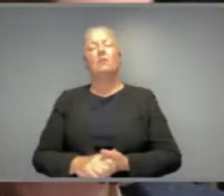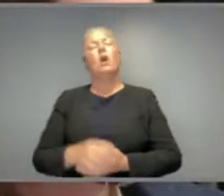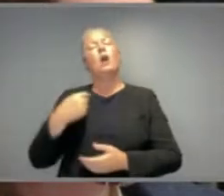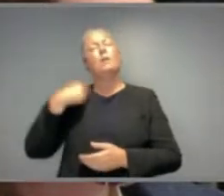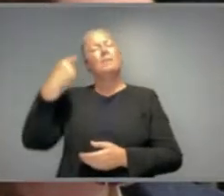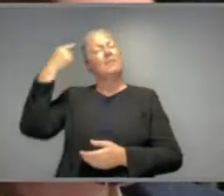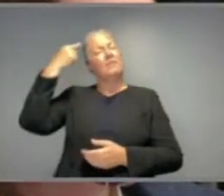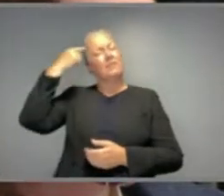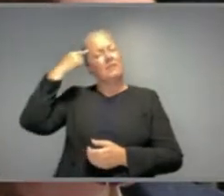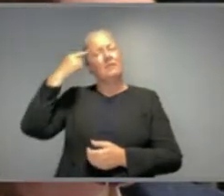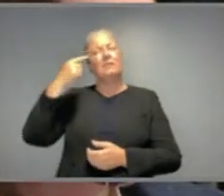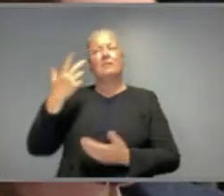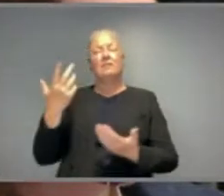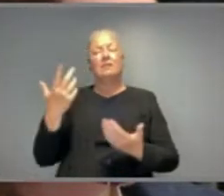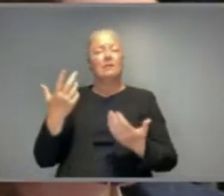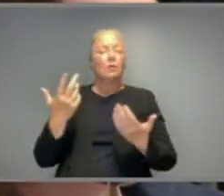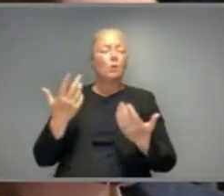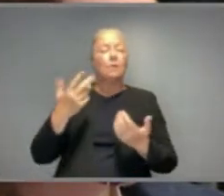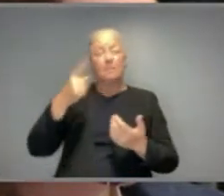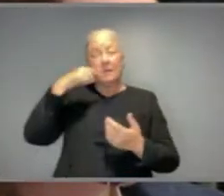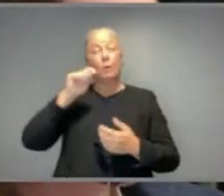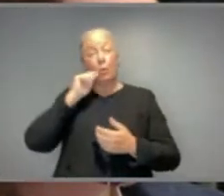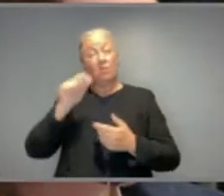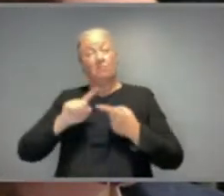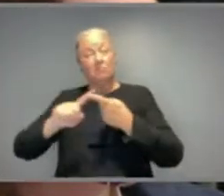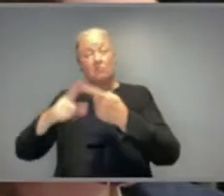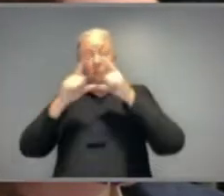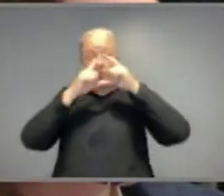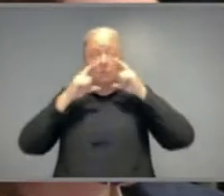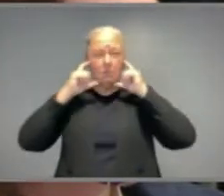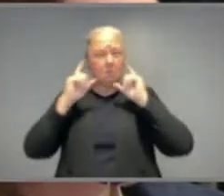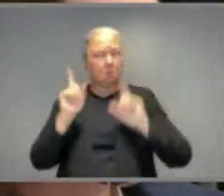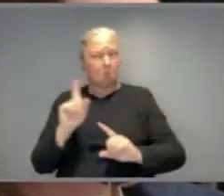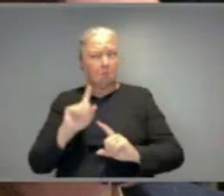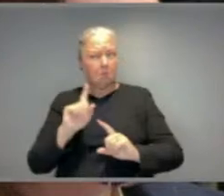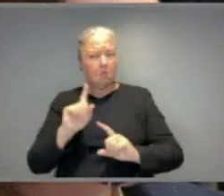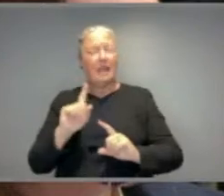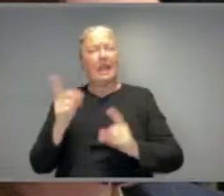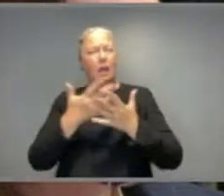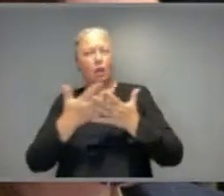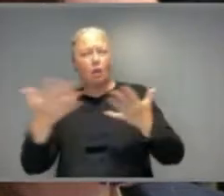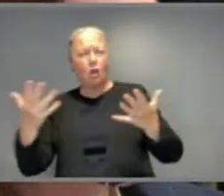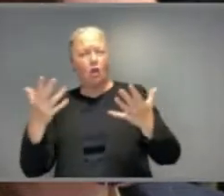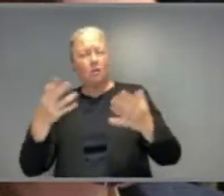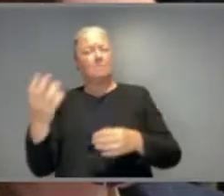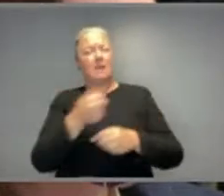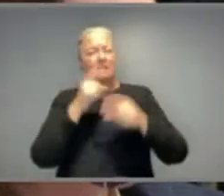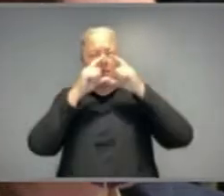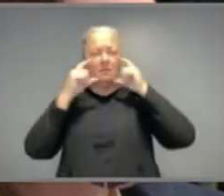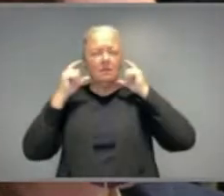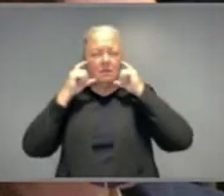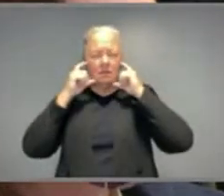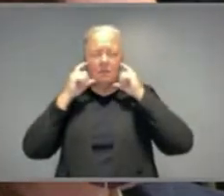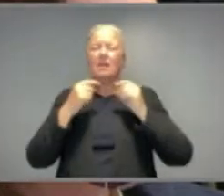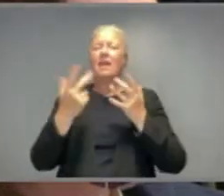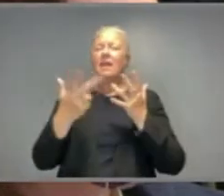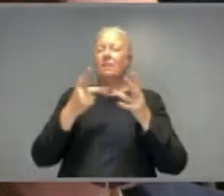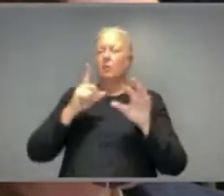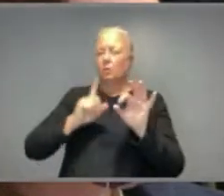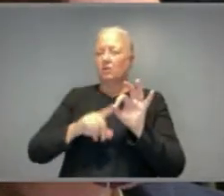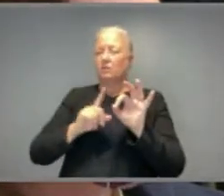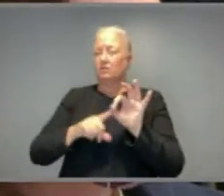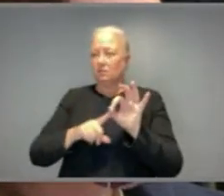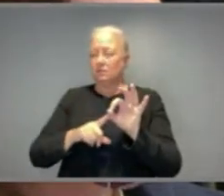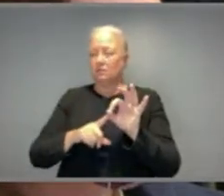expect that people will continue to wear masks in Australia, and for how long for? And just a question, you mentioned that there would be a reorientation